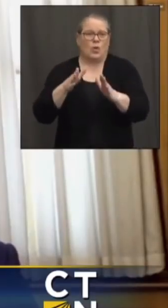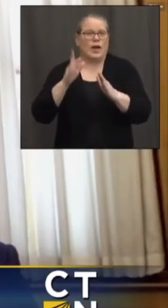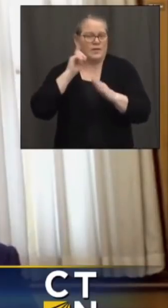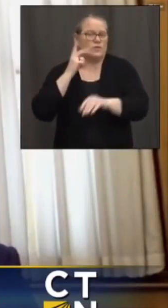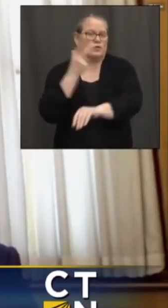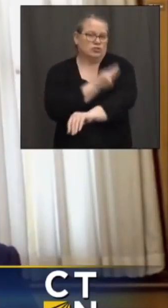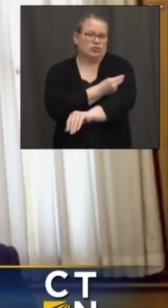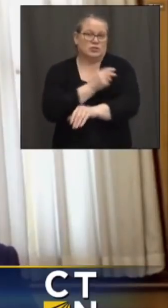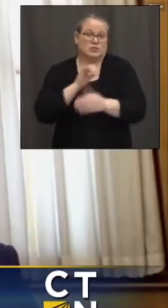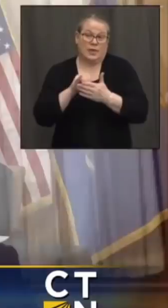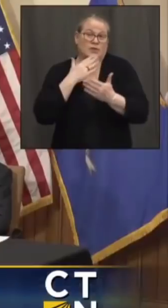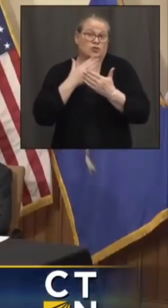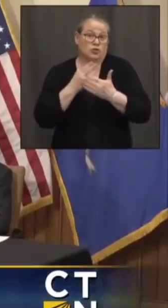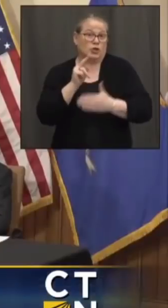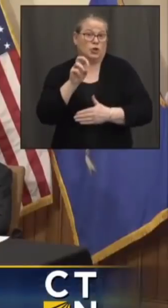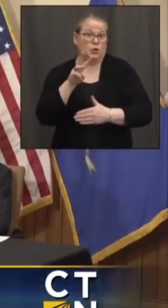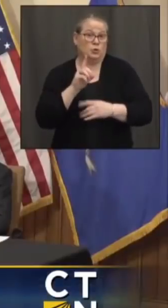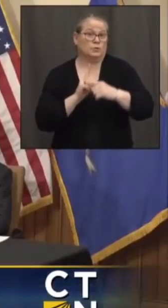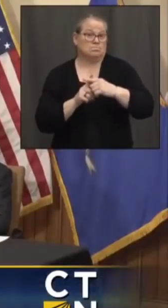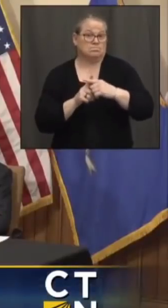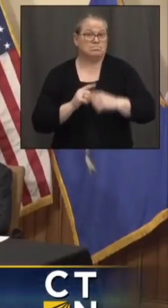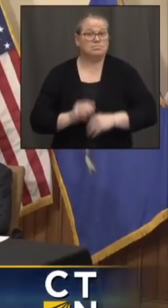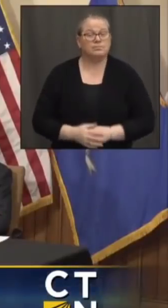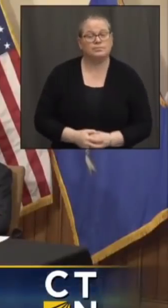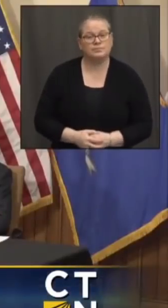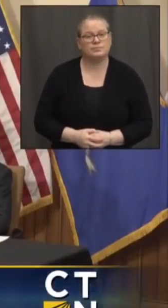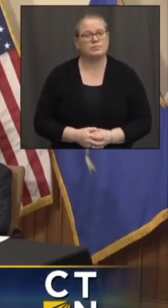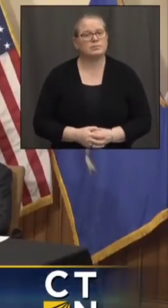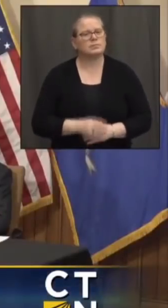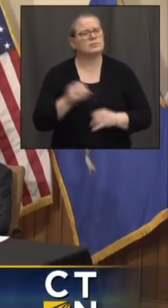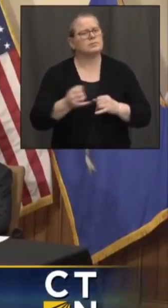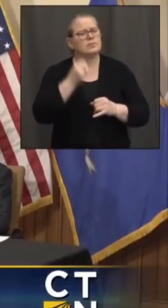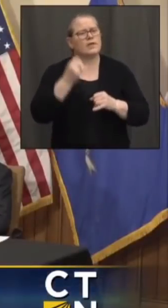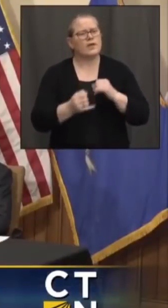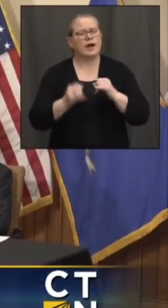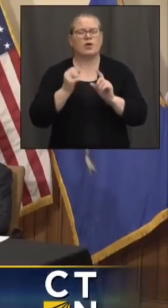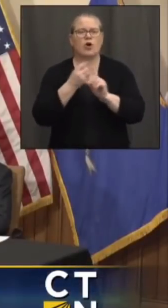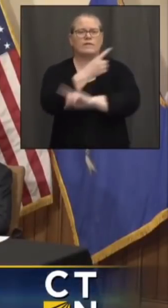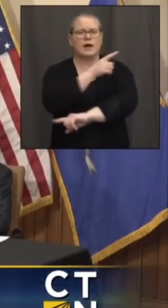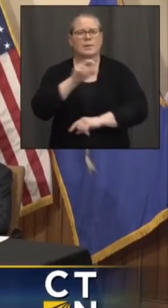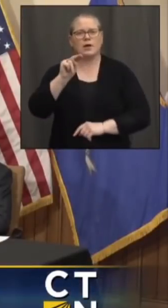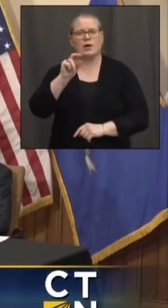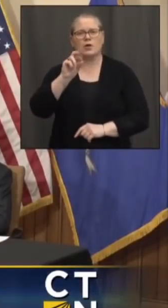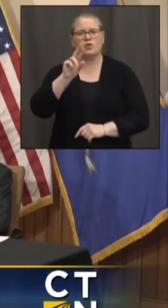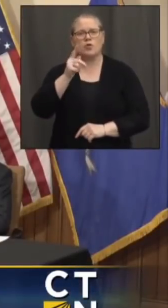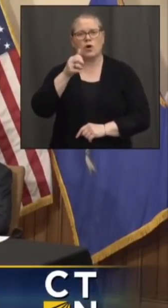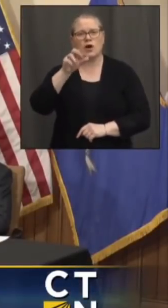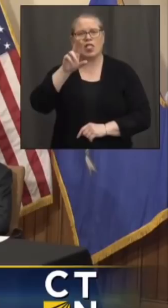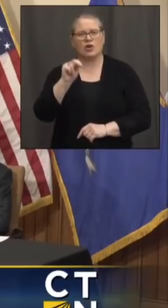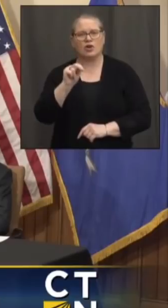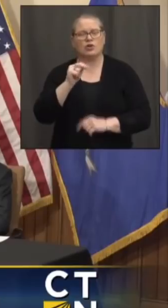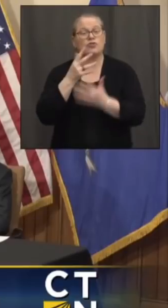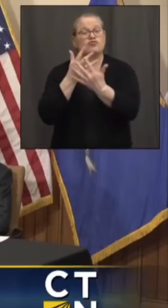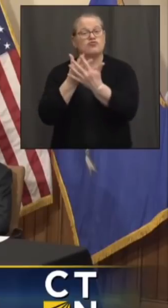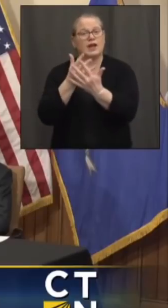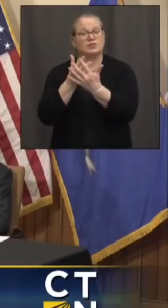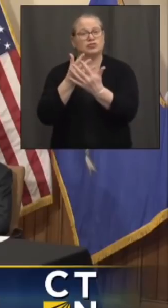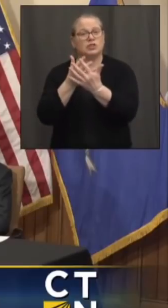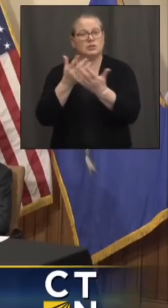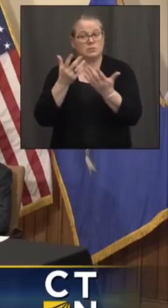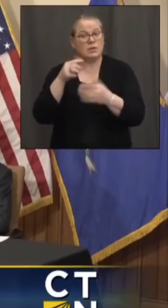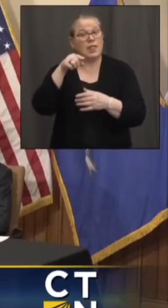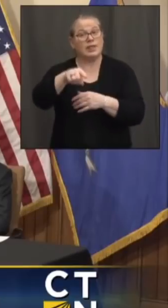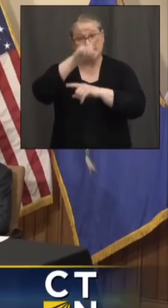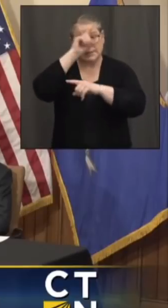for us. And finally, Northern Correctional, to go off topic, you're closing that this summer. Why?